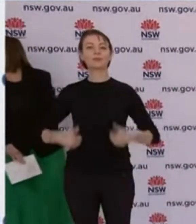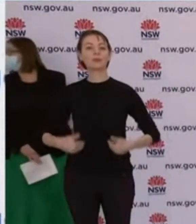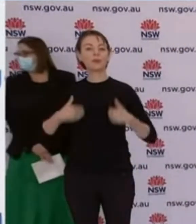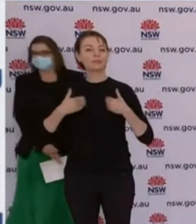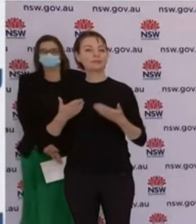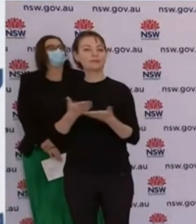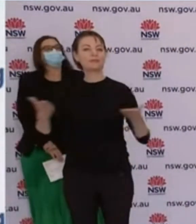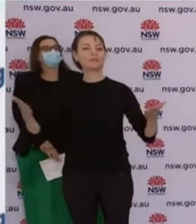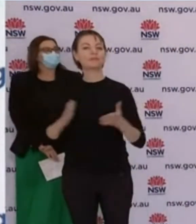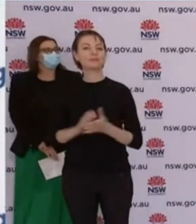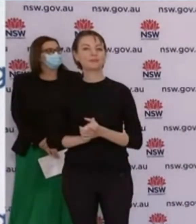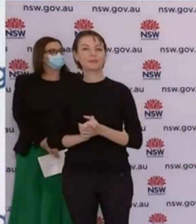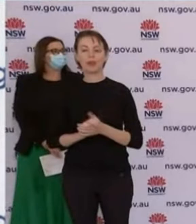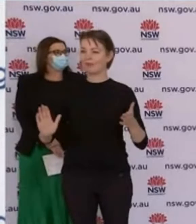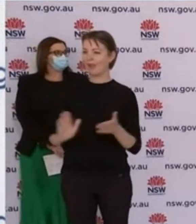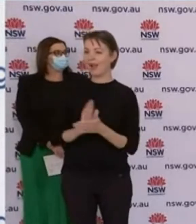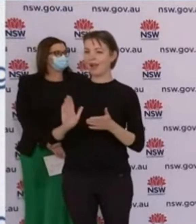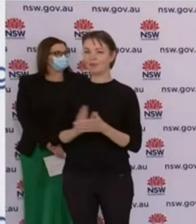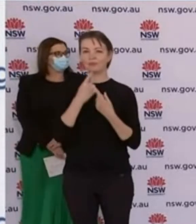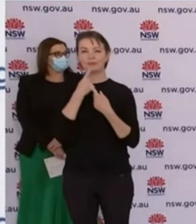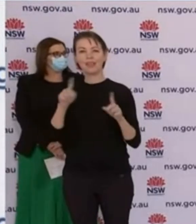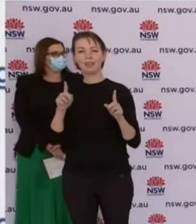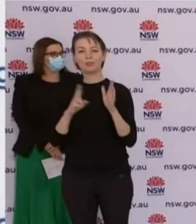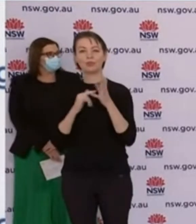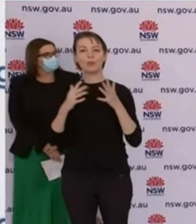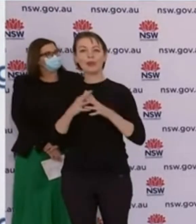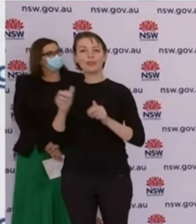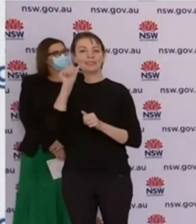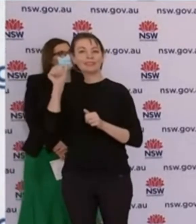Good morning, everybody. Pleasingly, New South Wales had